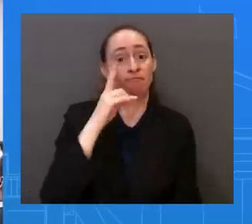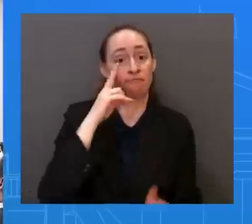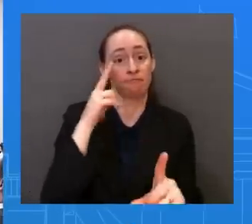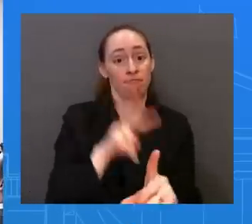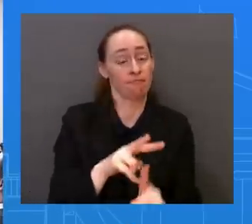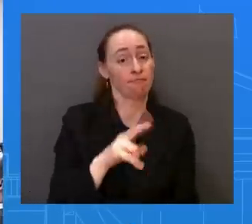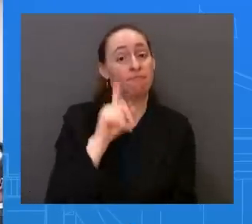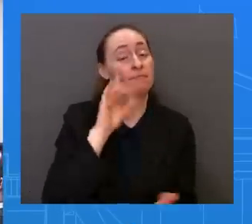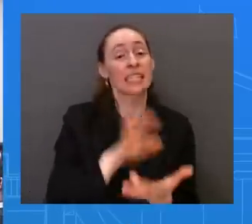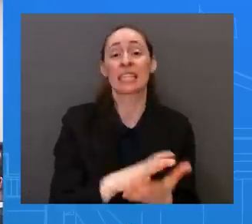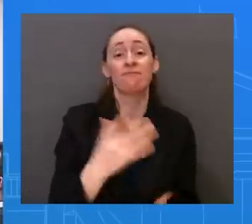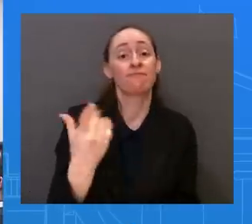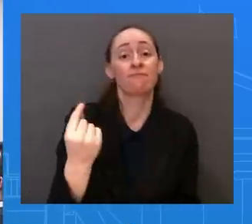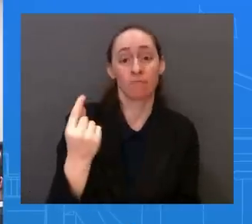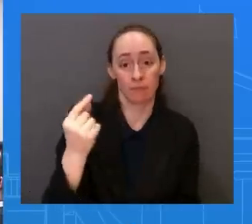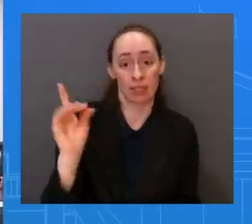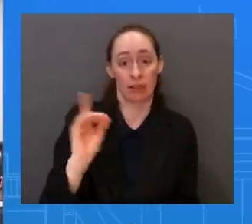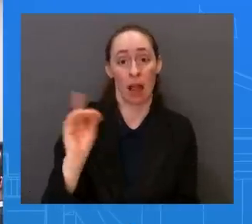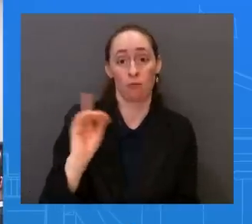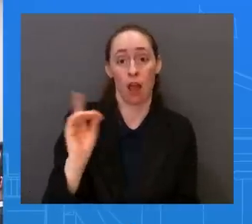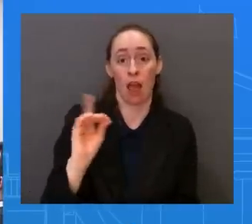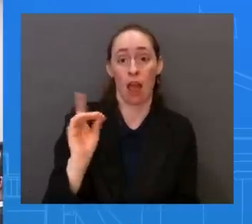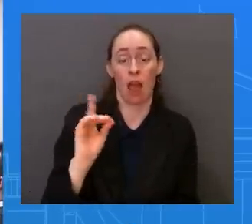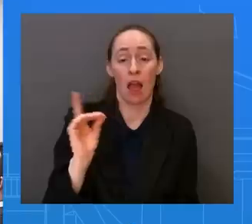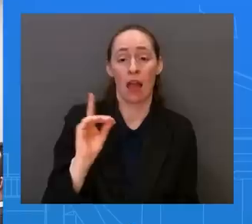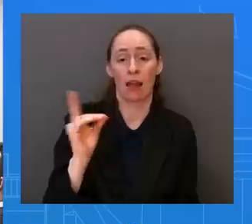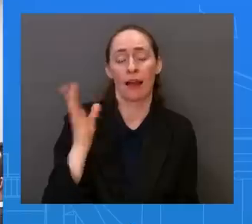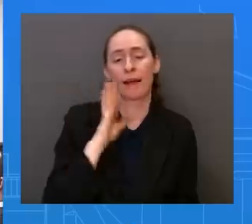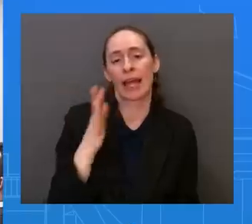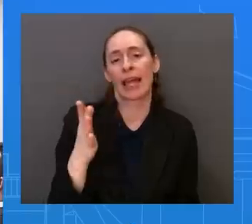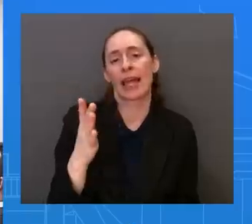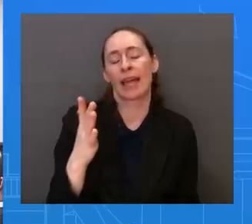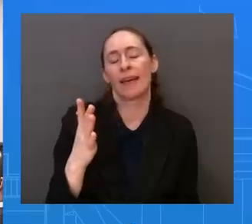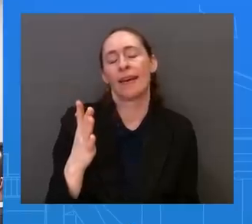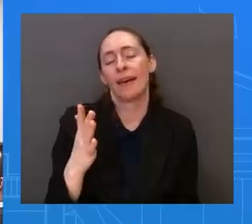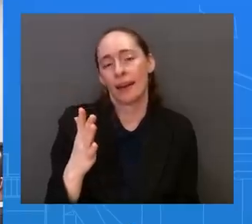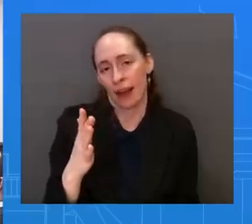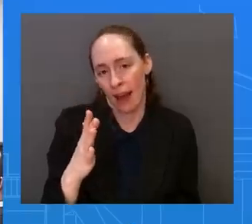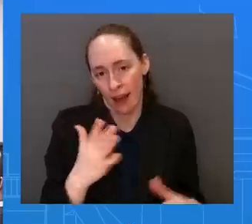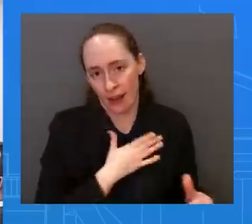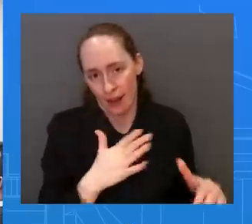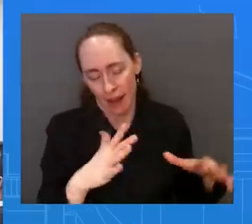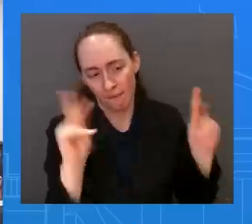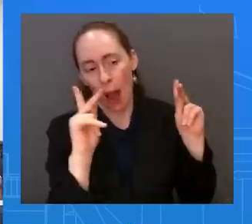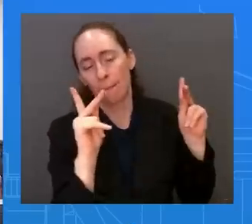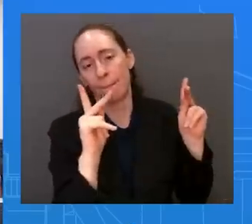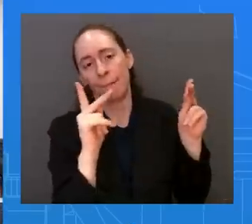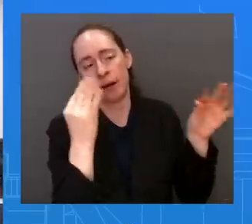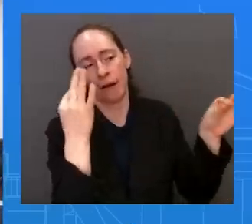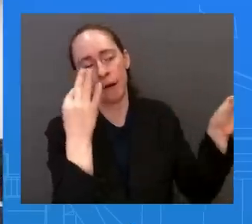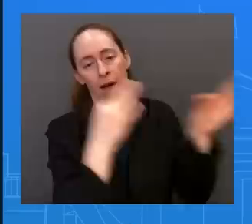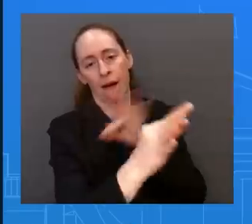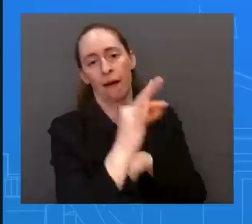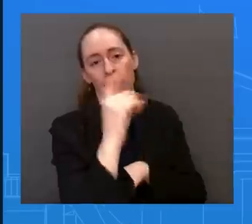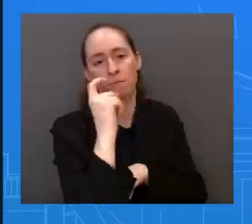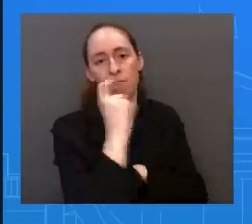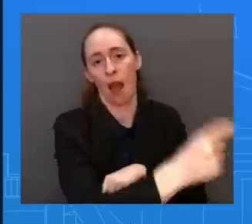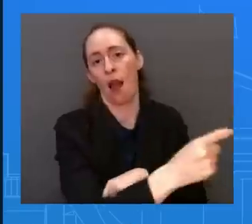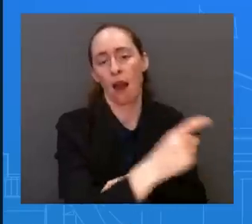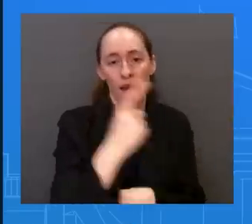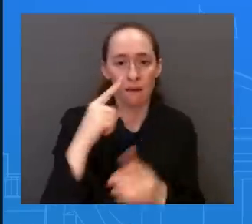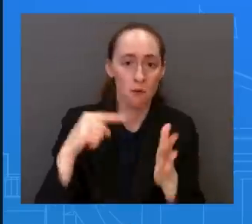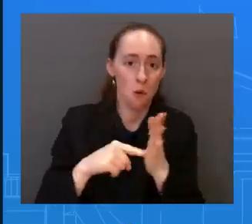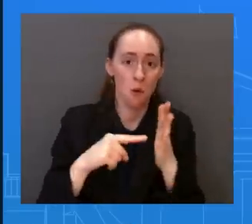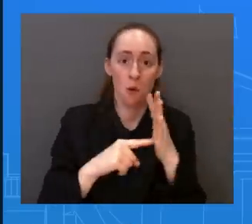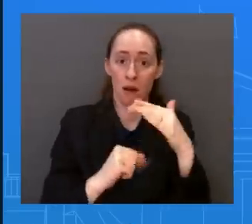limit. I'm wondering why Democrats would negotiate at all over that debt ceiling. So we'll just circle